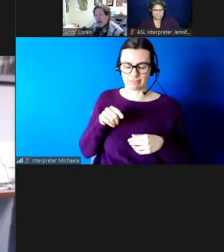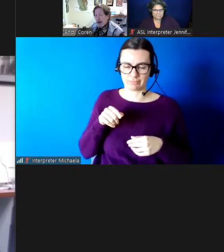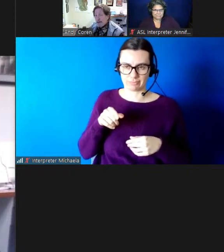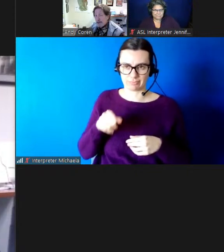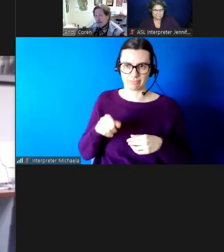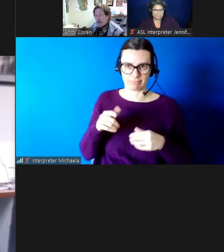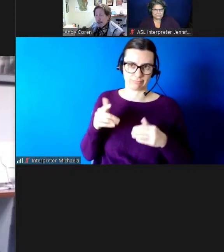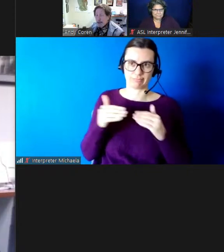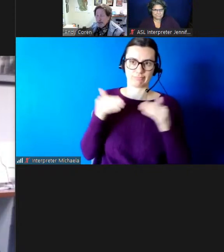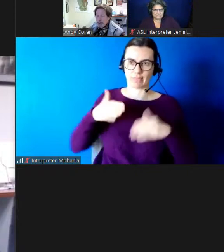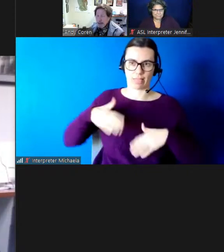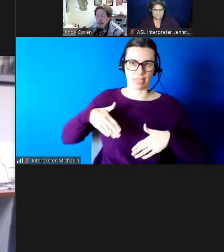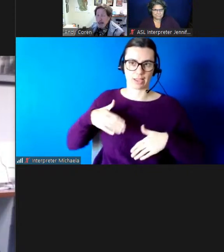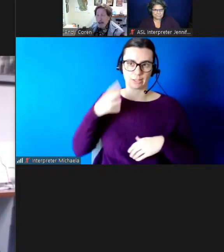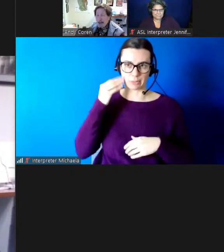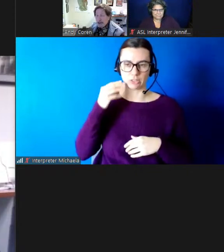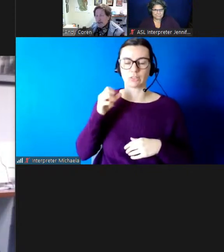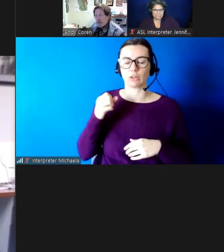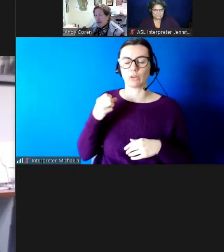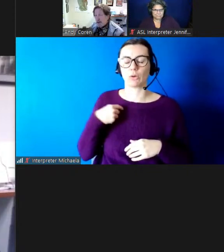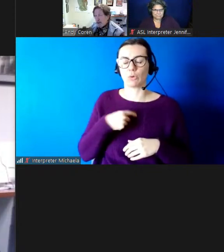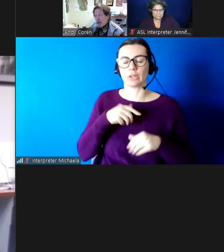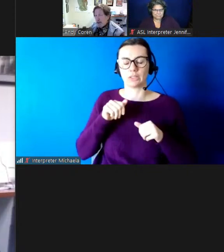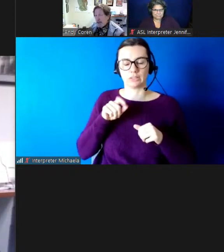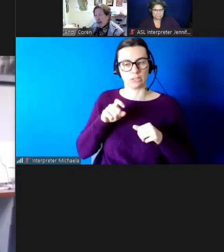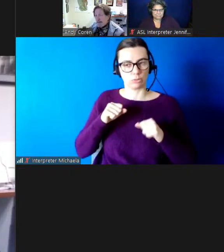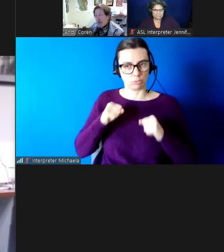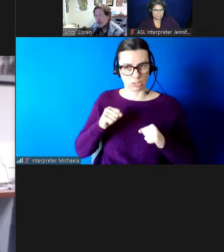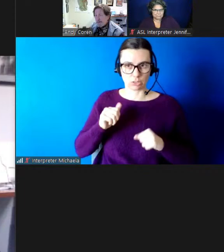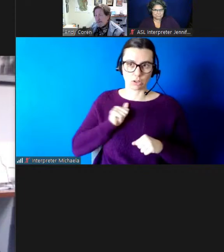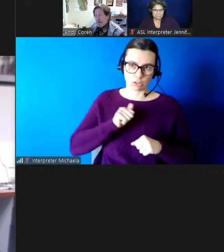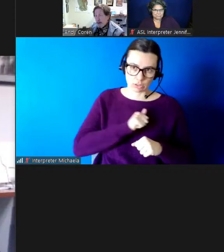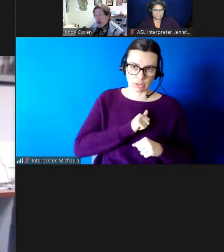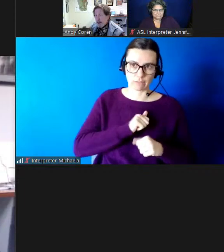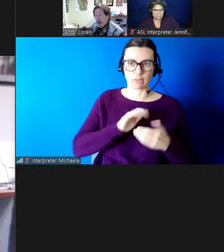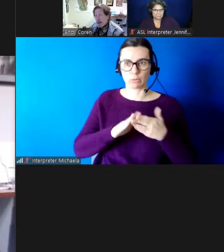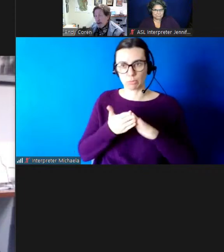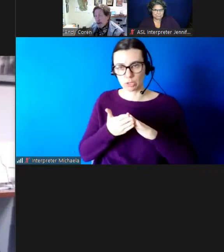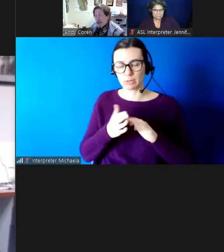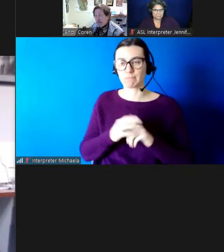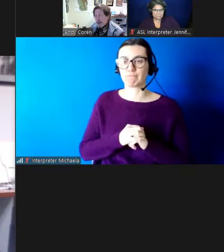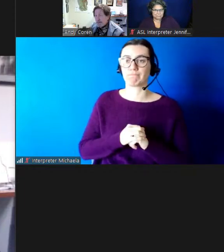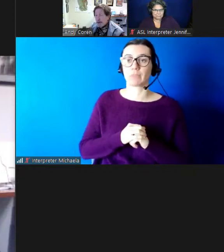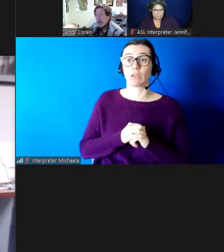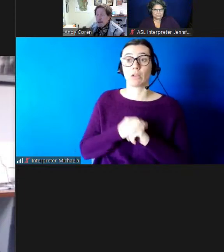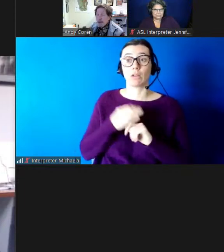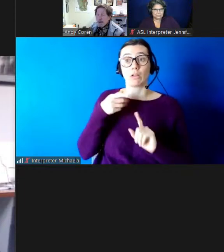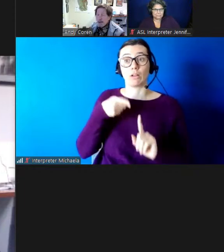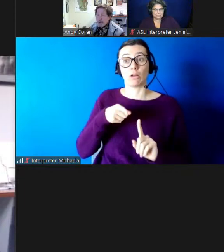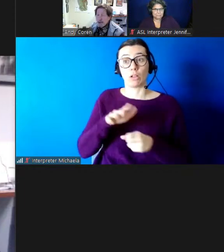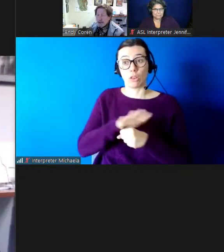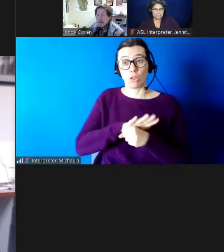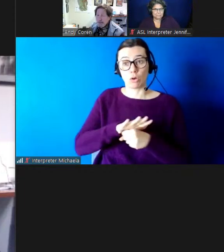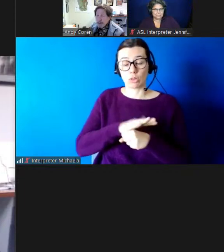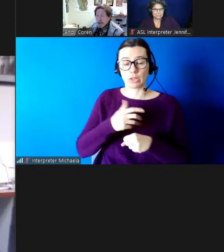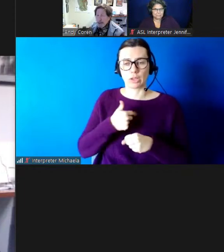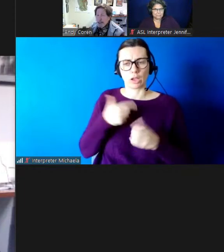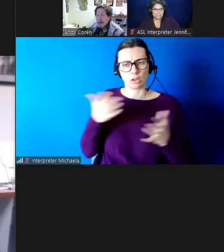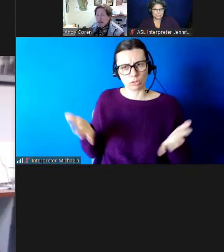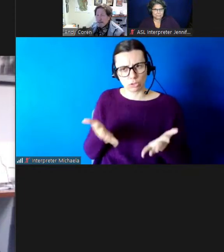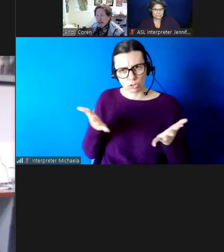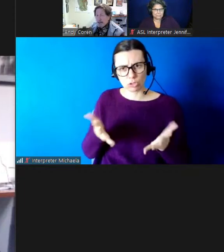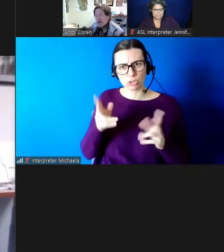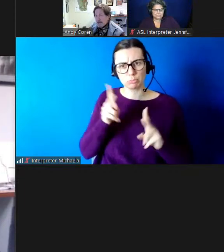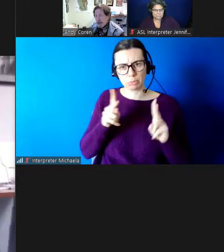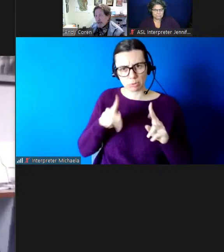protect ourselves and our community. At this point, locally, I'm really encouraging people to do as much as they